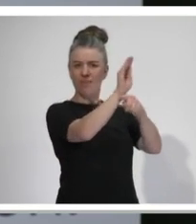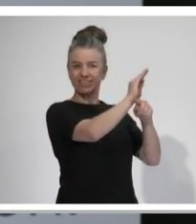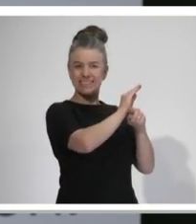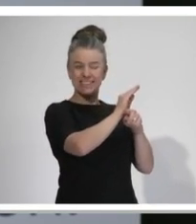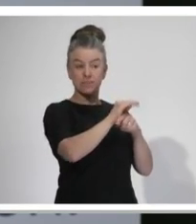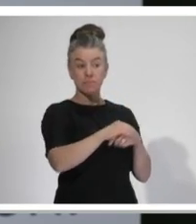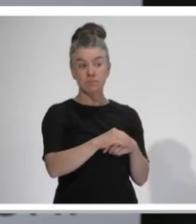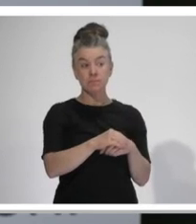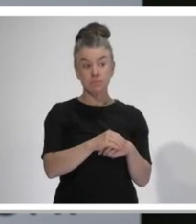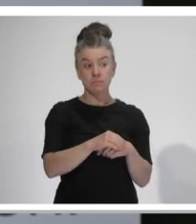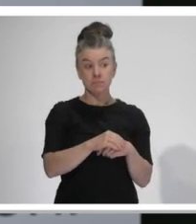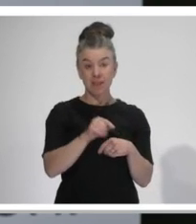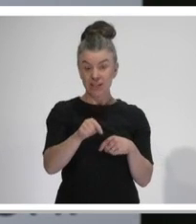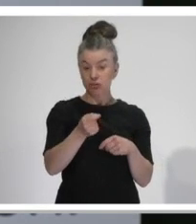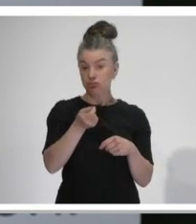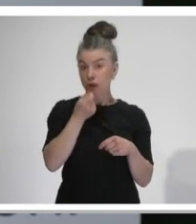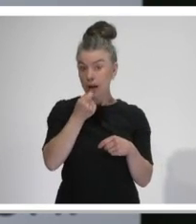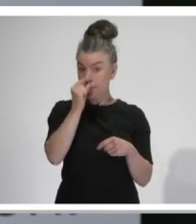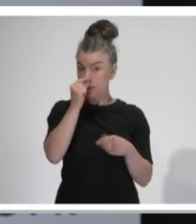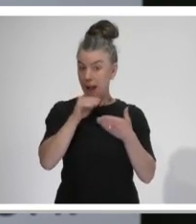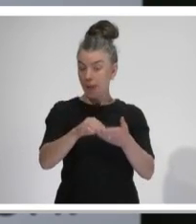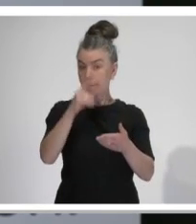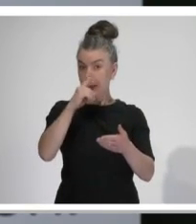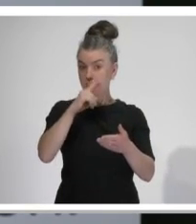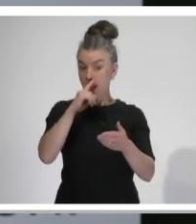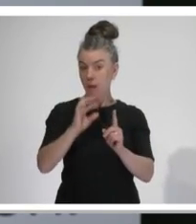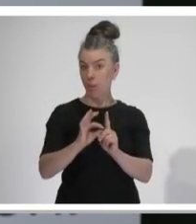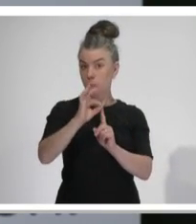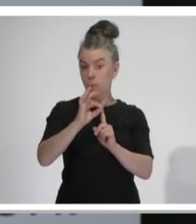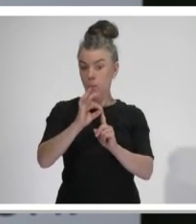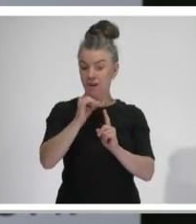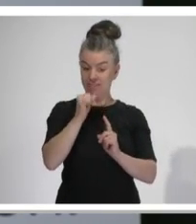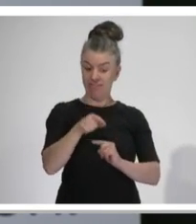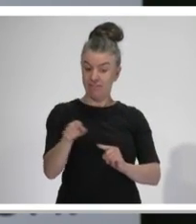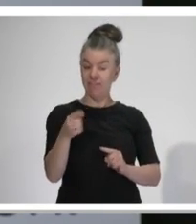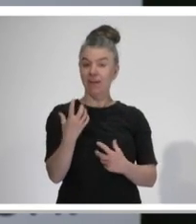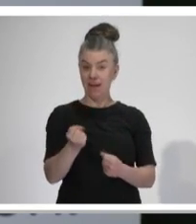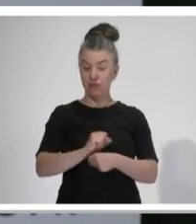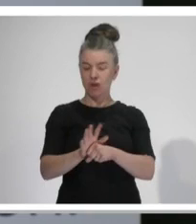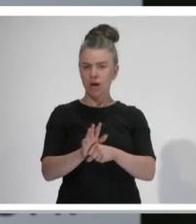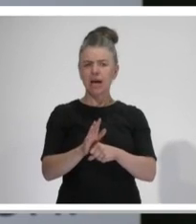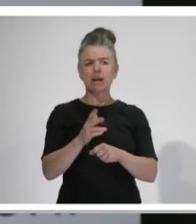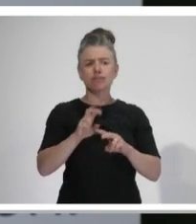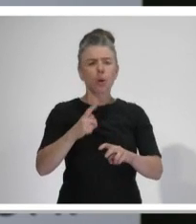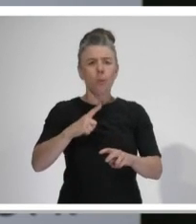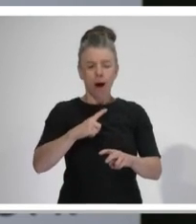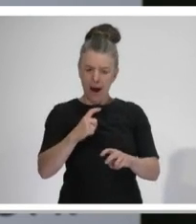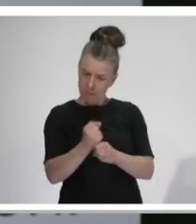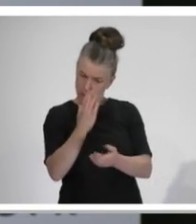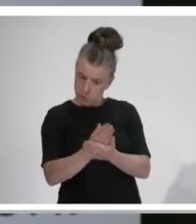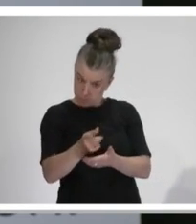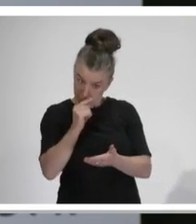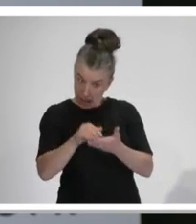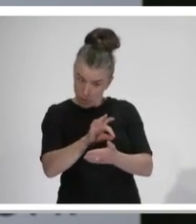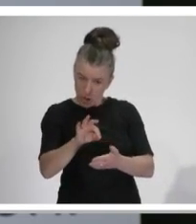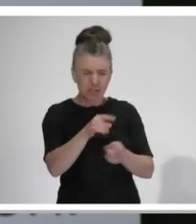the possibilities of this drug. And so we do need to do further research in order to really understand whether or not that's the case. Could you just say the